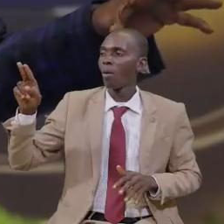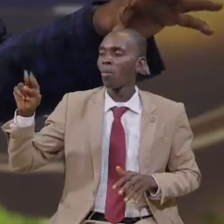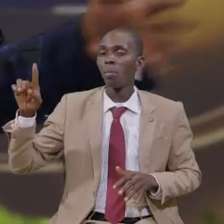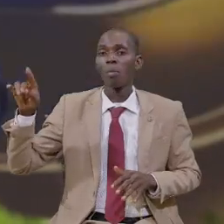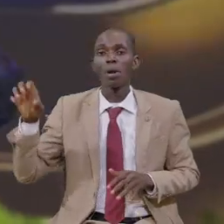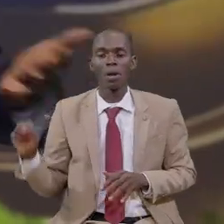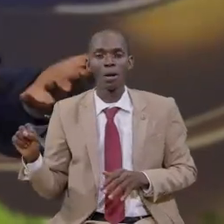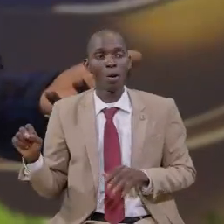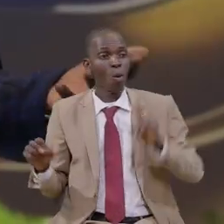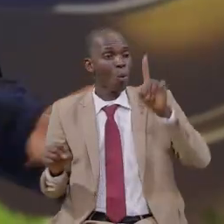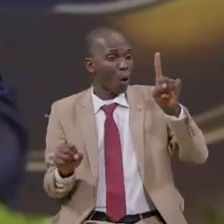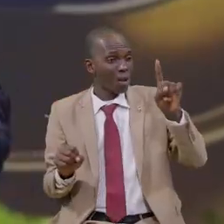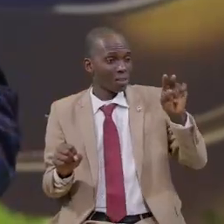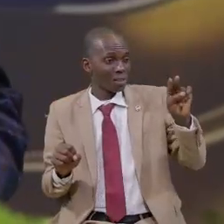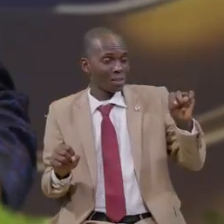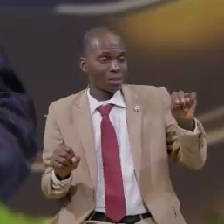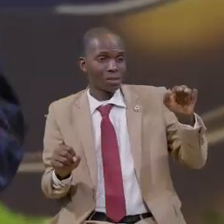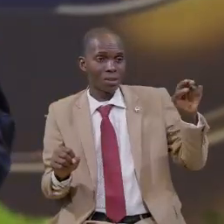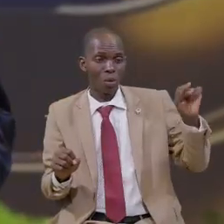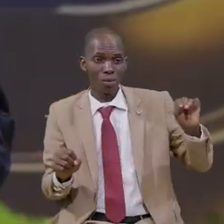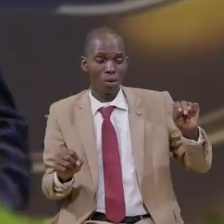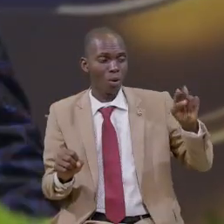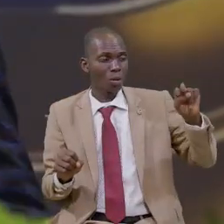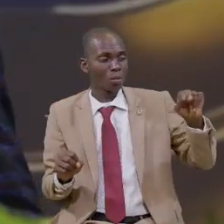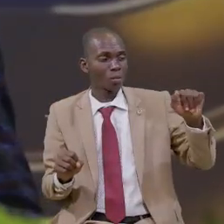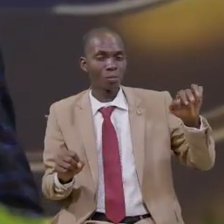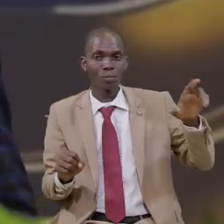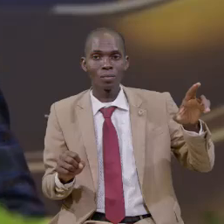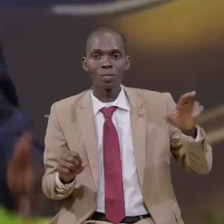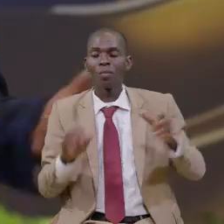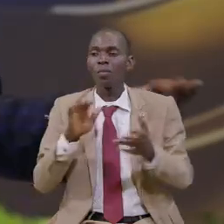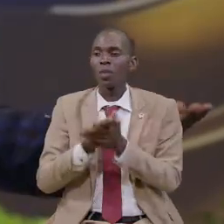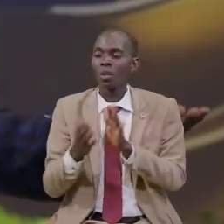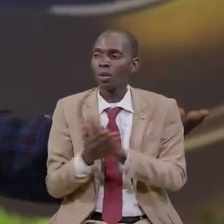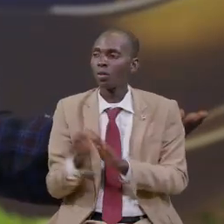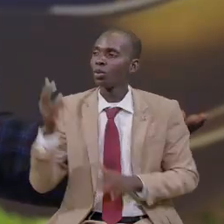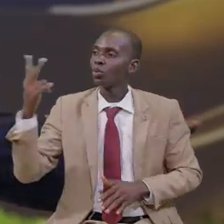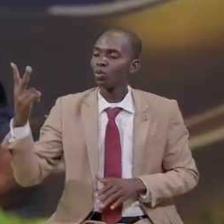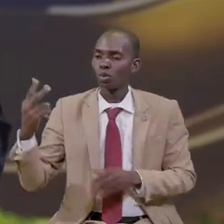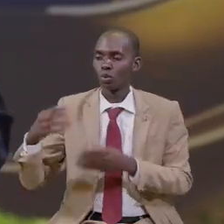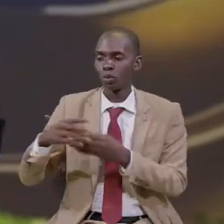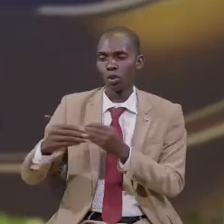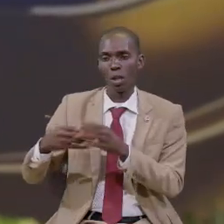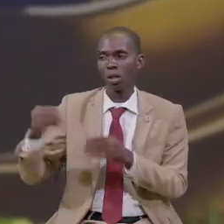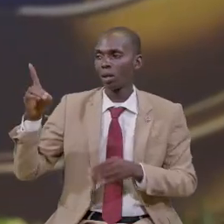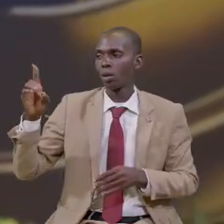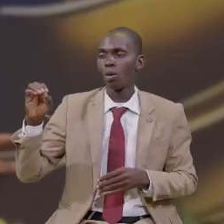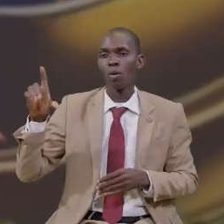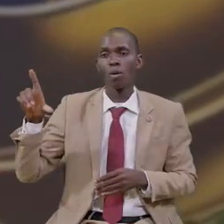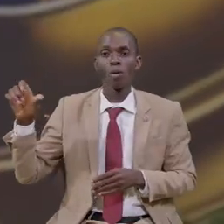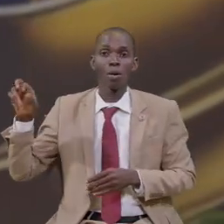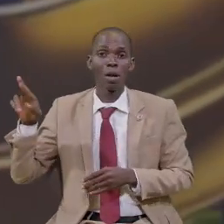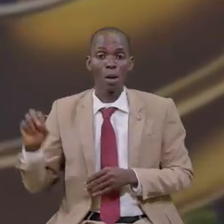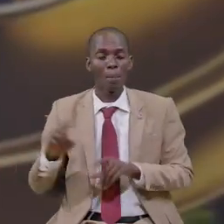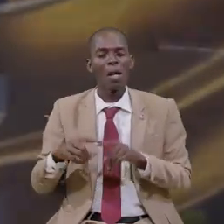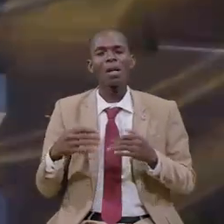1 naira equal to $2, we remember. But now, look at it. We